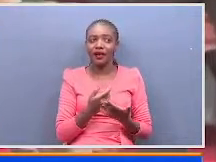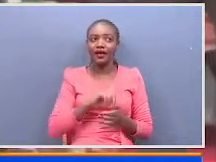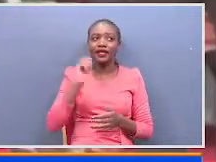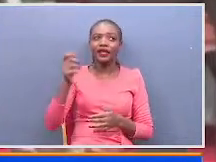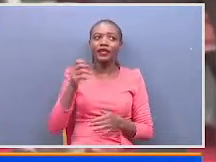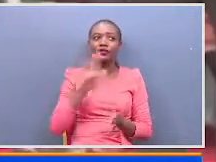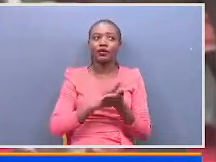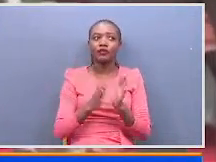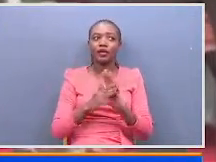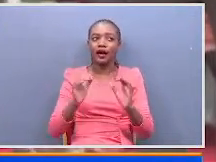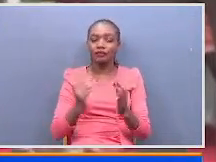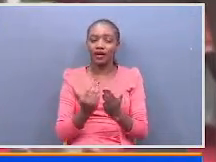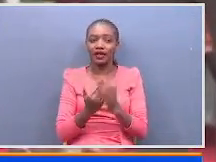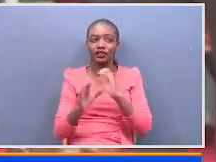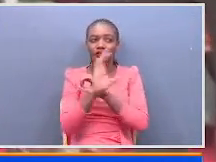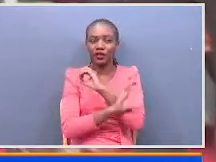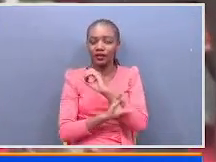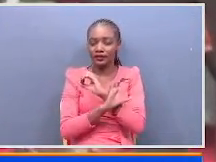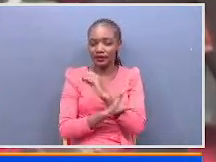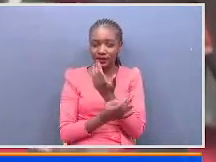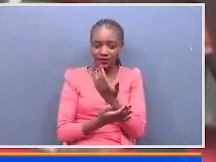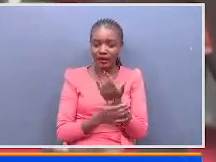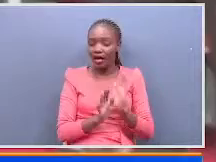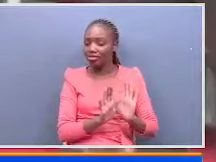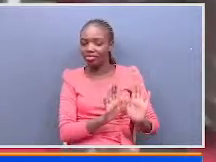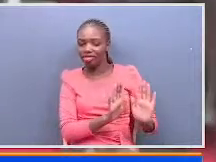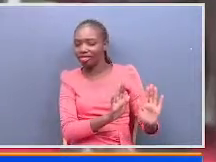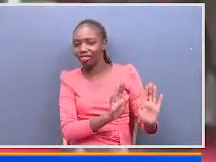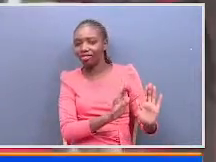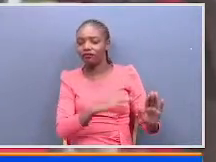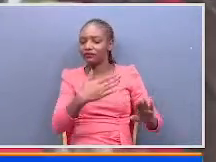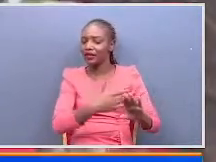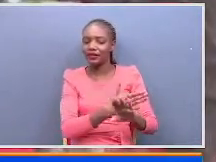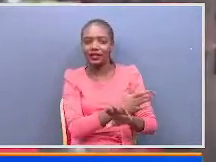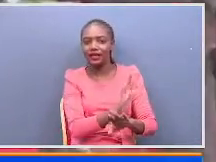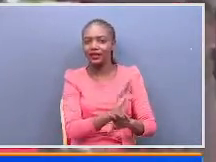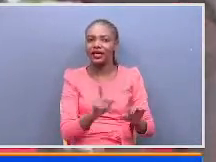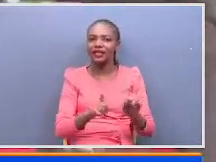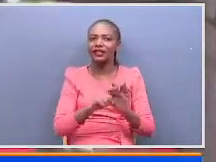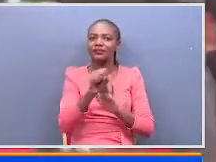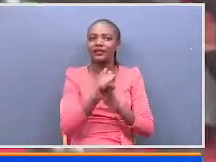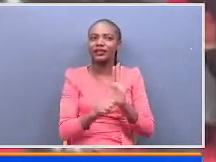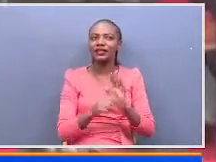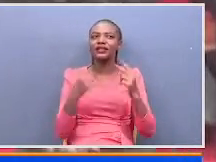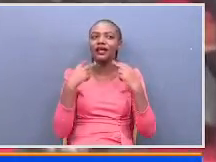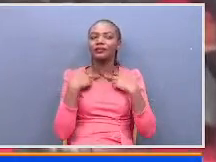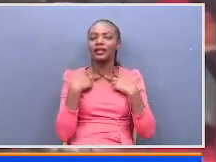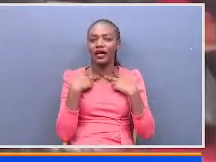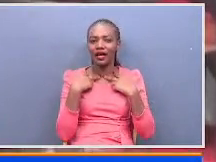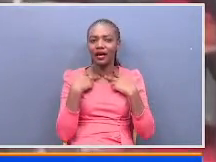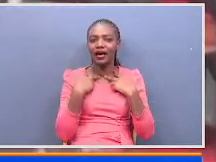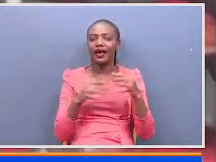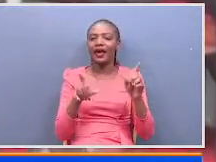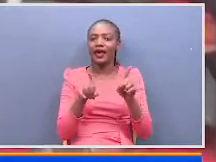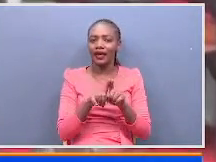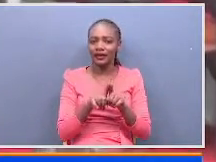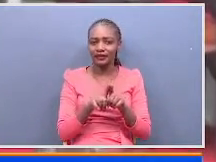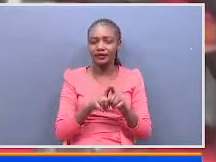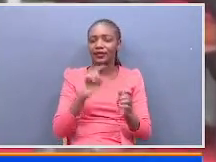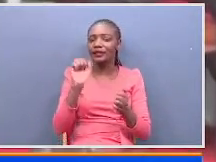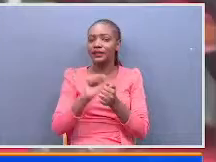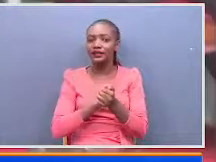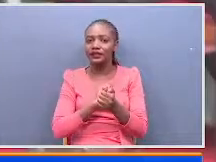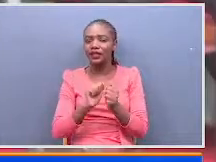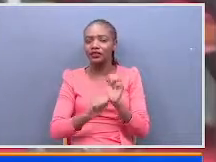country, devoid of cartels, devoid of state capture, devoid of destruction